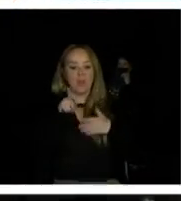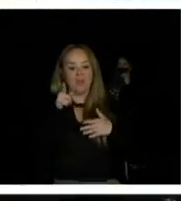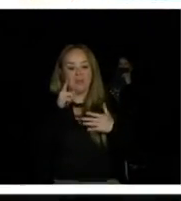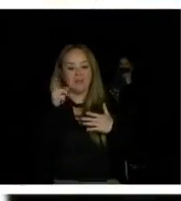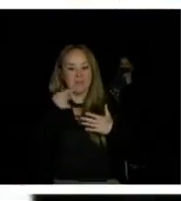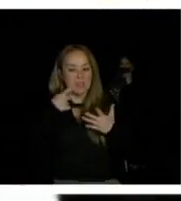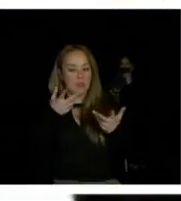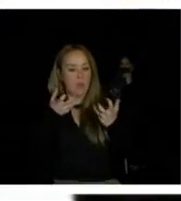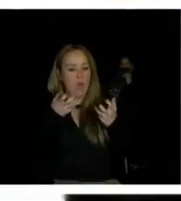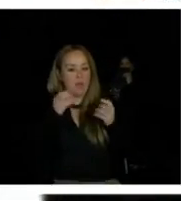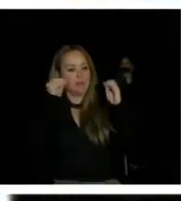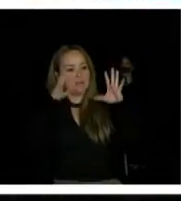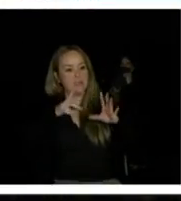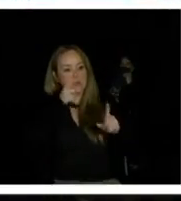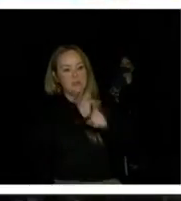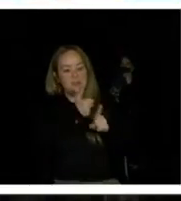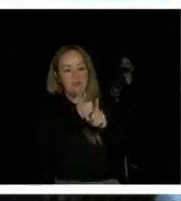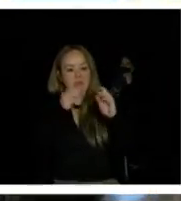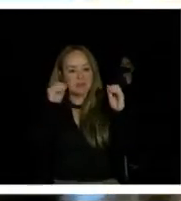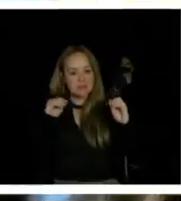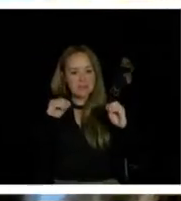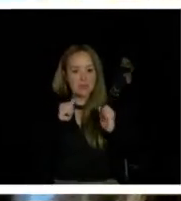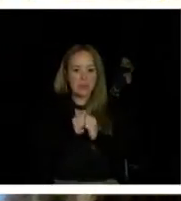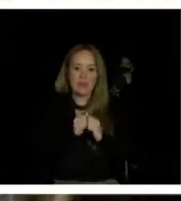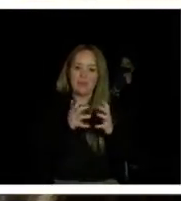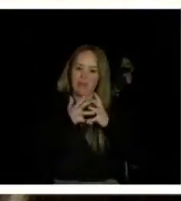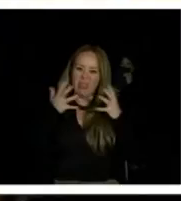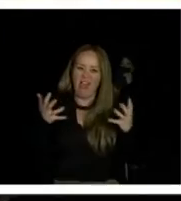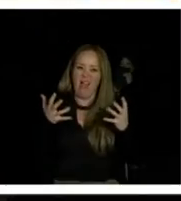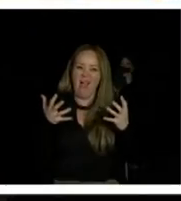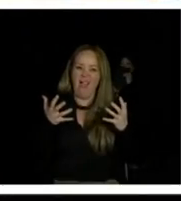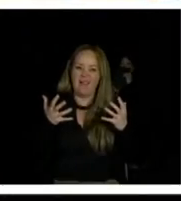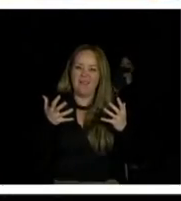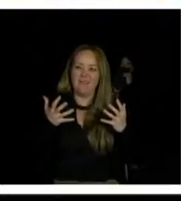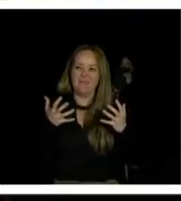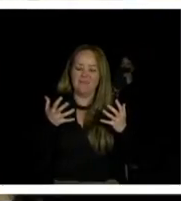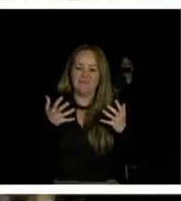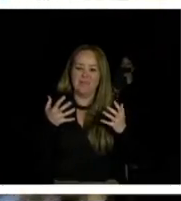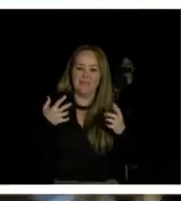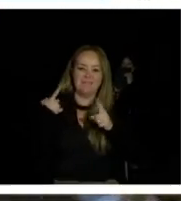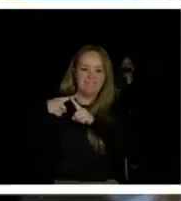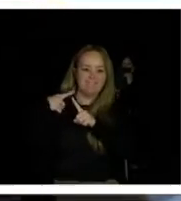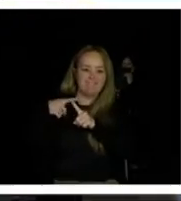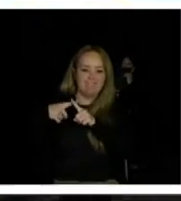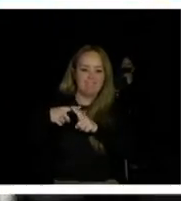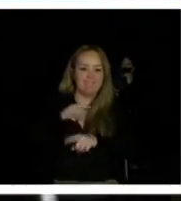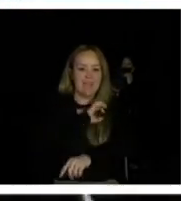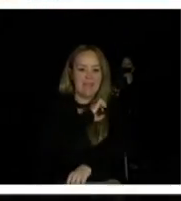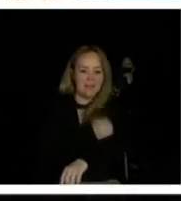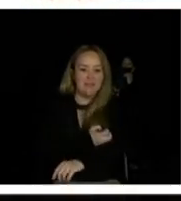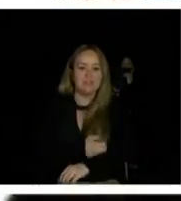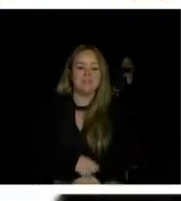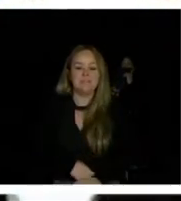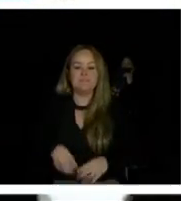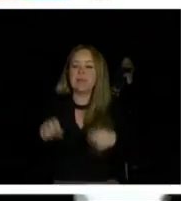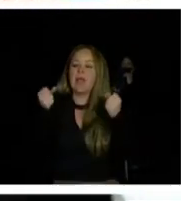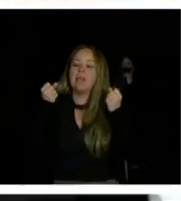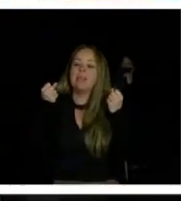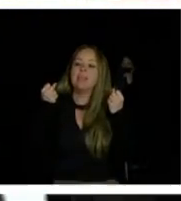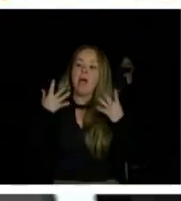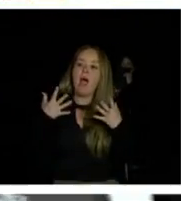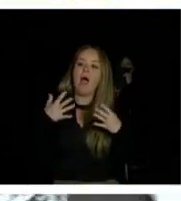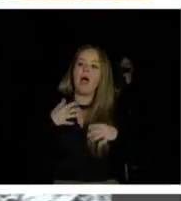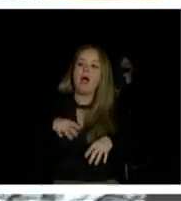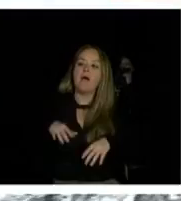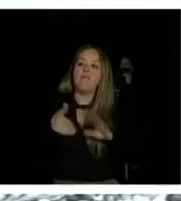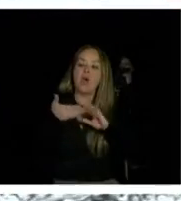who, you know, teaches with lots of ganas, right? I mean, that's what they want. So, all right, community members, I need to